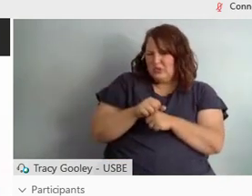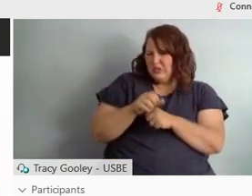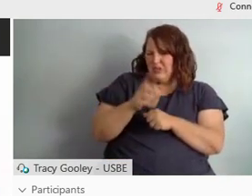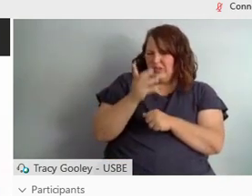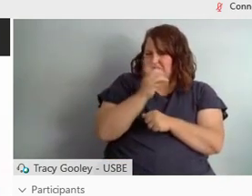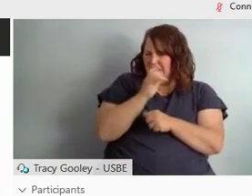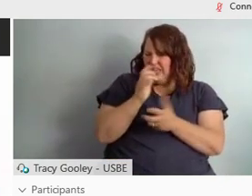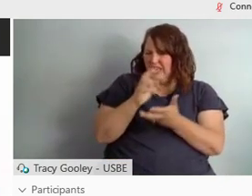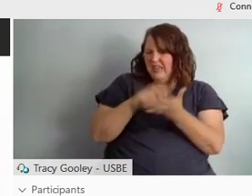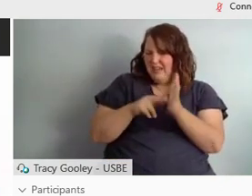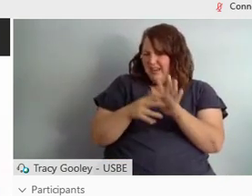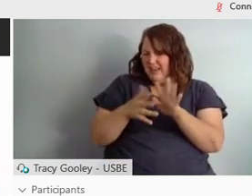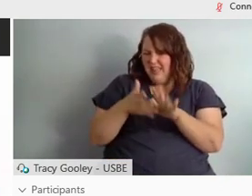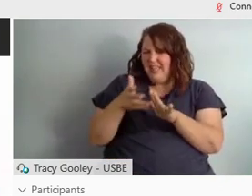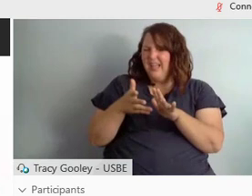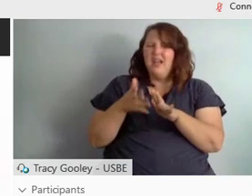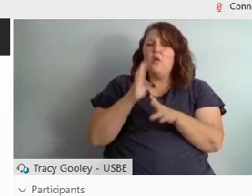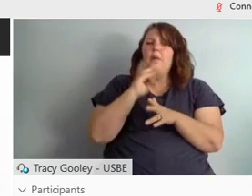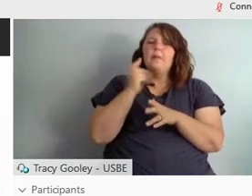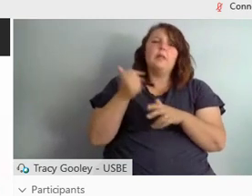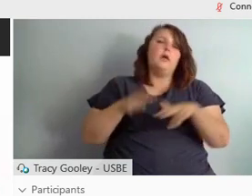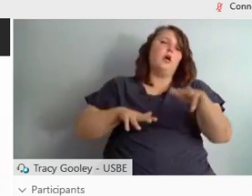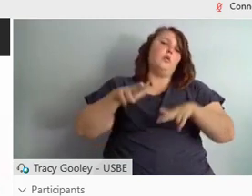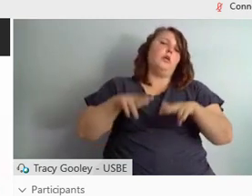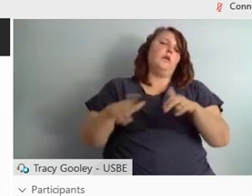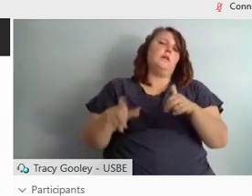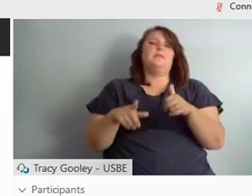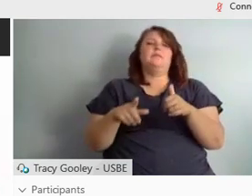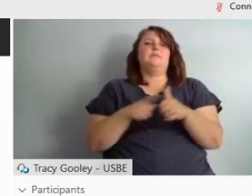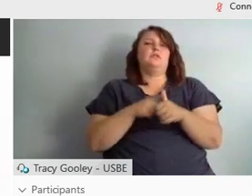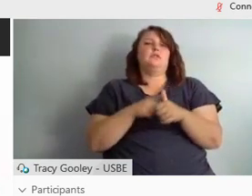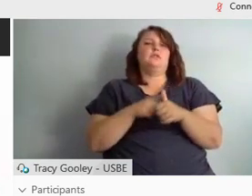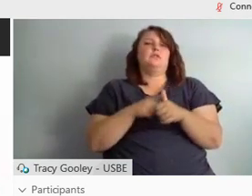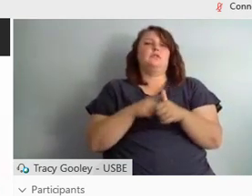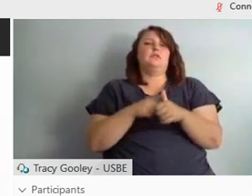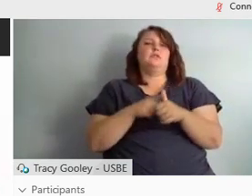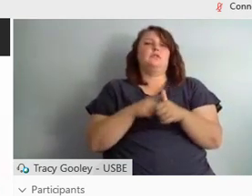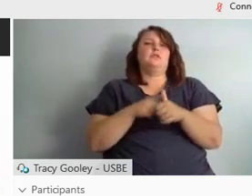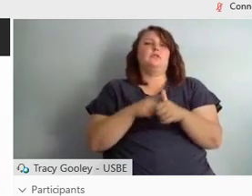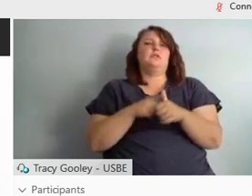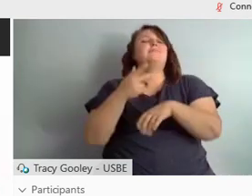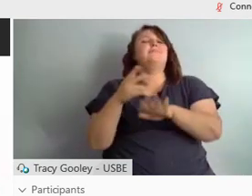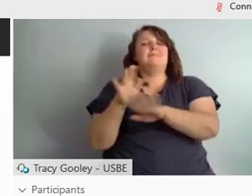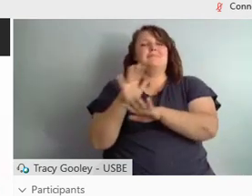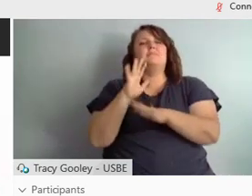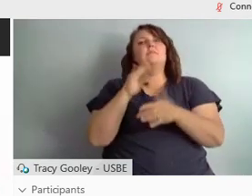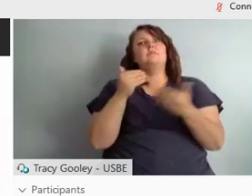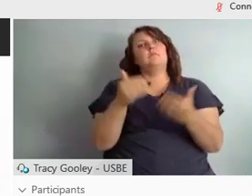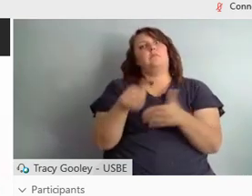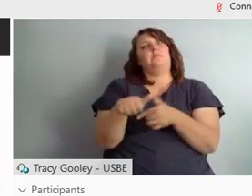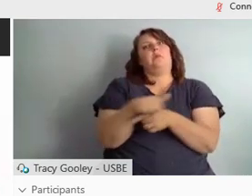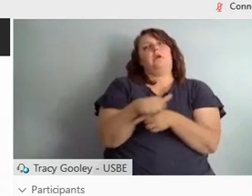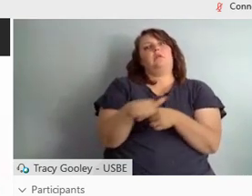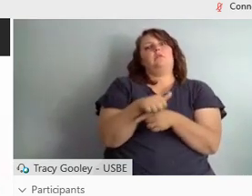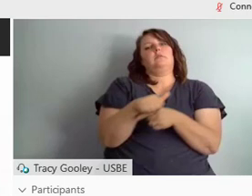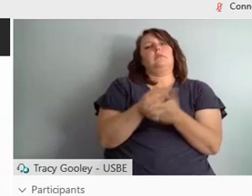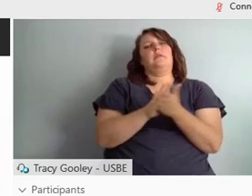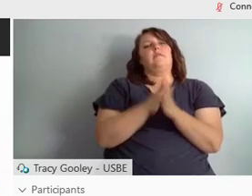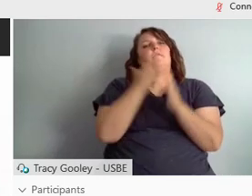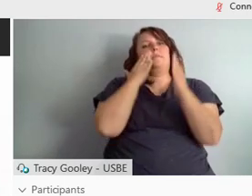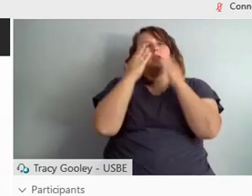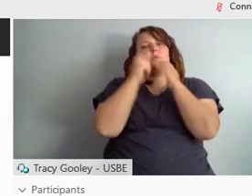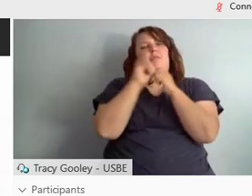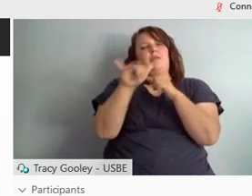what you're supposed to do, it's going to come out a little bit awkward the first few times. So we do recommend practicing and becoming very familiar